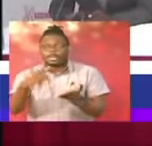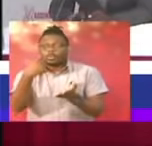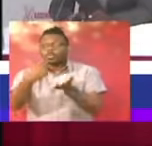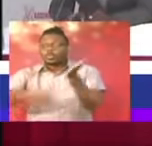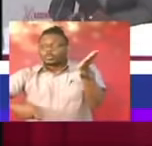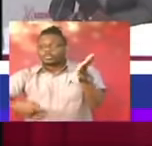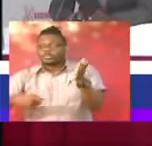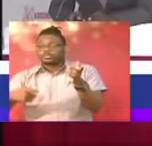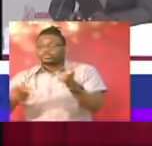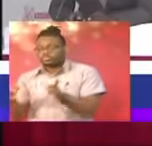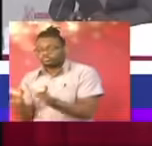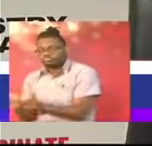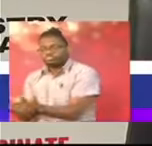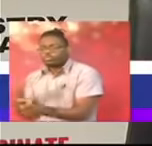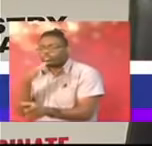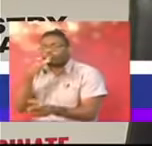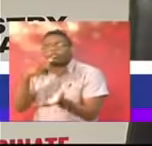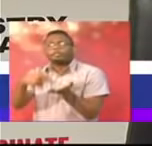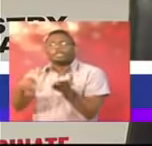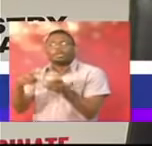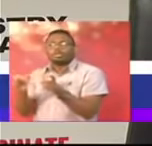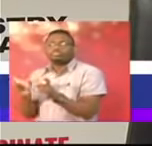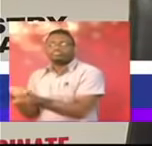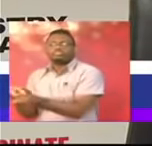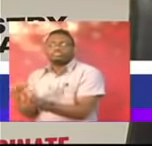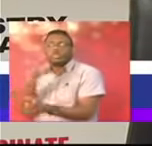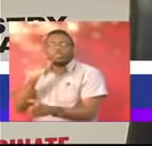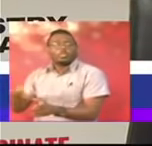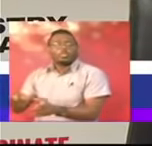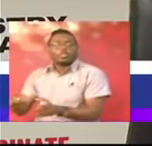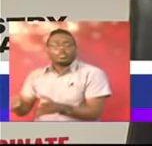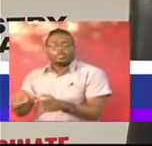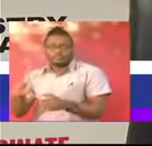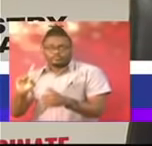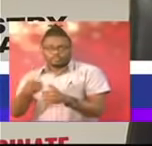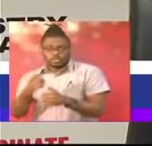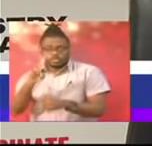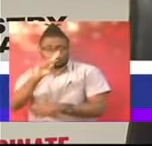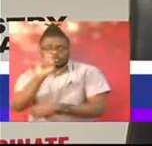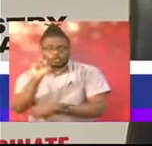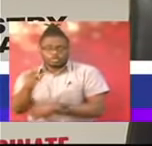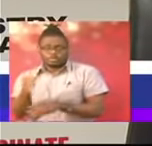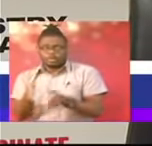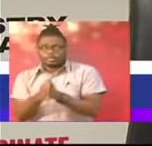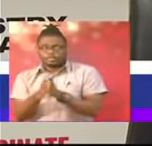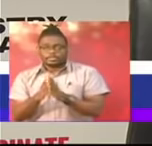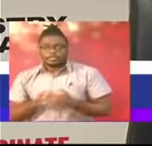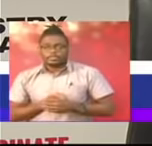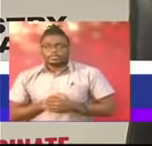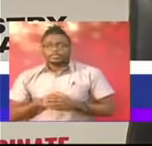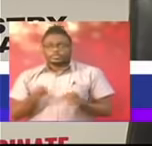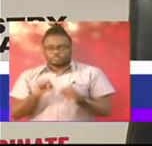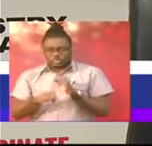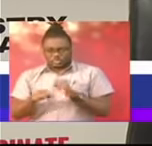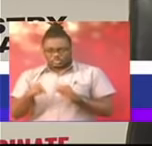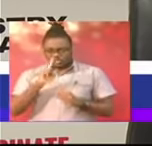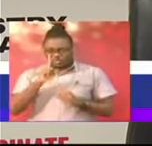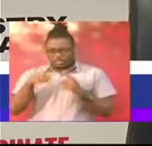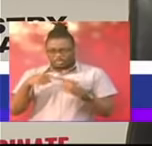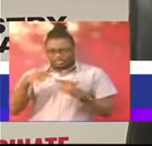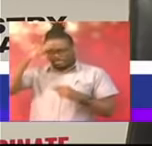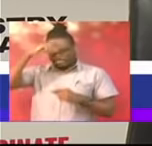So thank you for your questions. I'll take the first question. With regards to the scenario which you described, while I